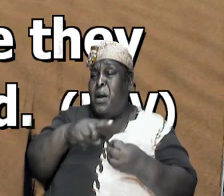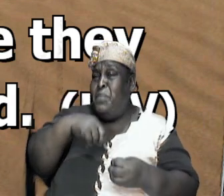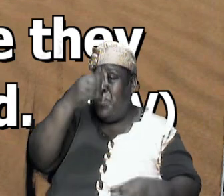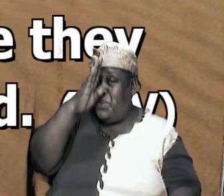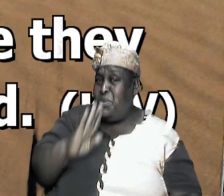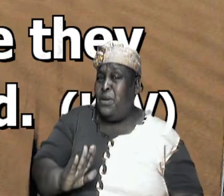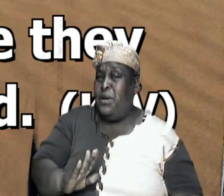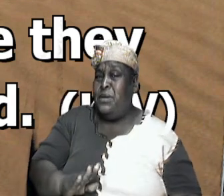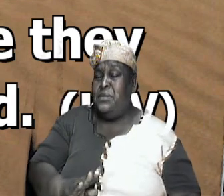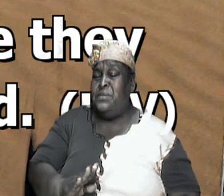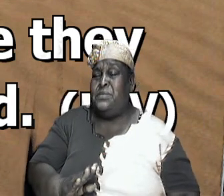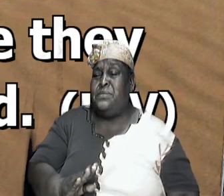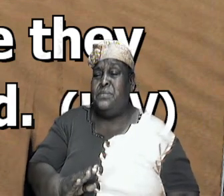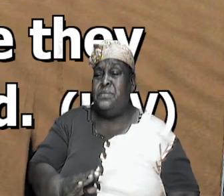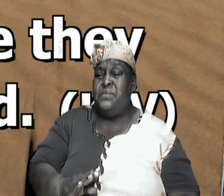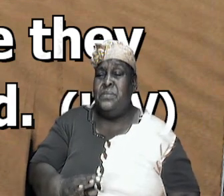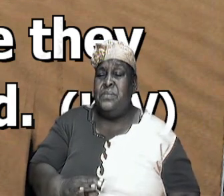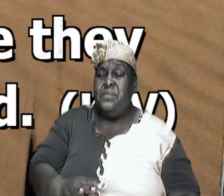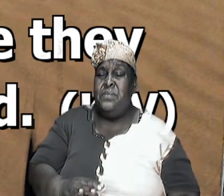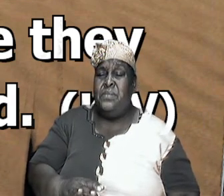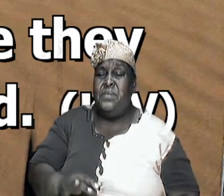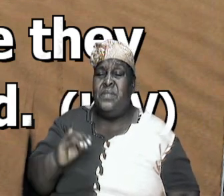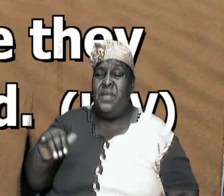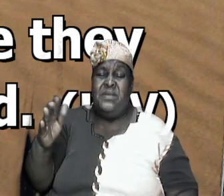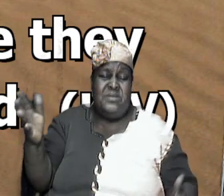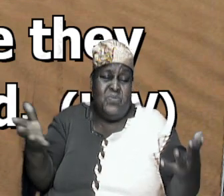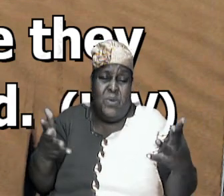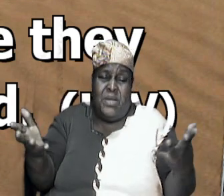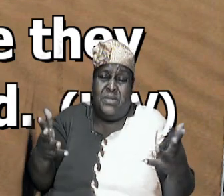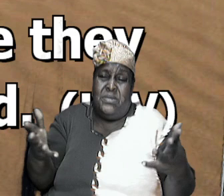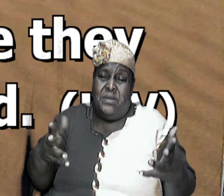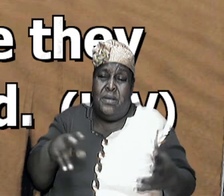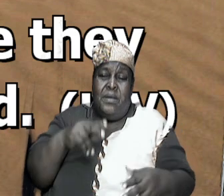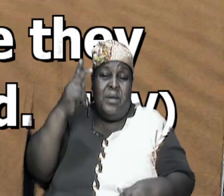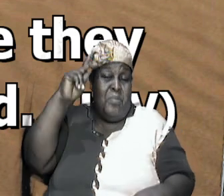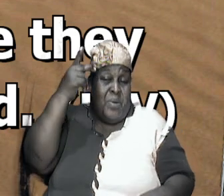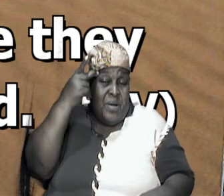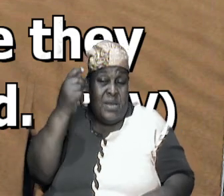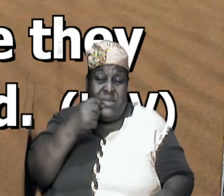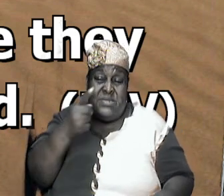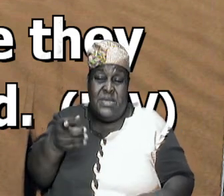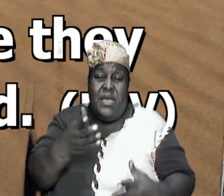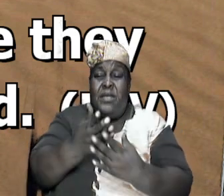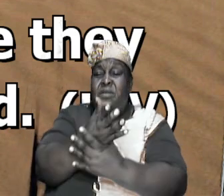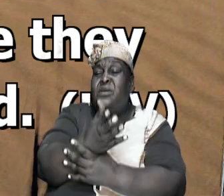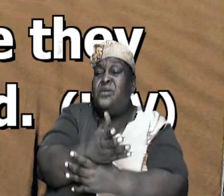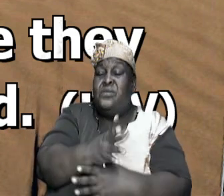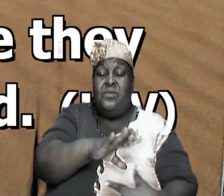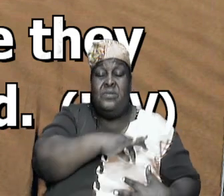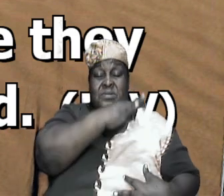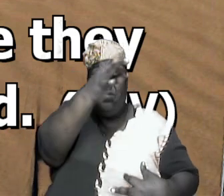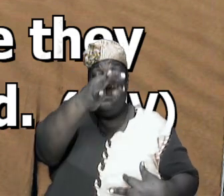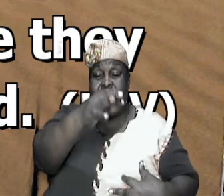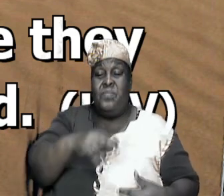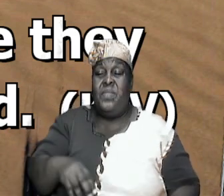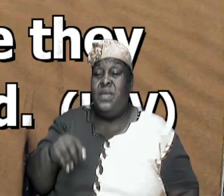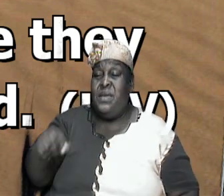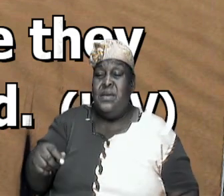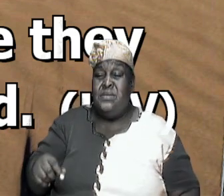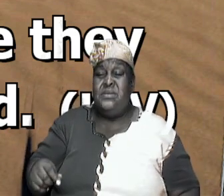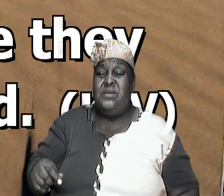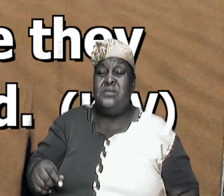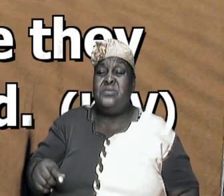Christ. Right? So that is what Paul is saying, through the Spirit. And so this is